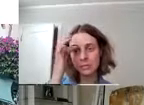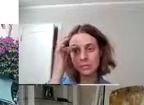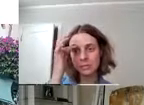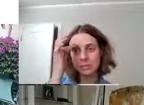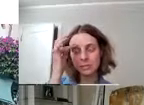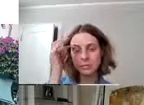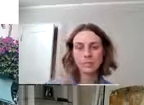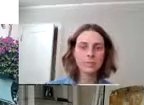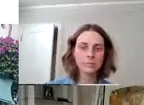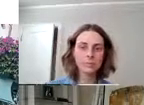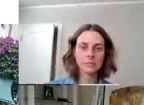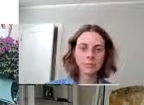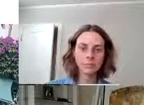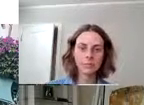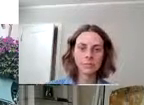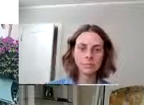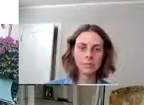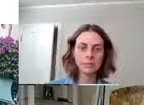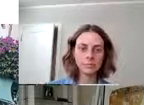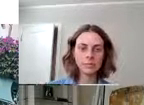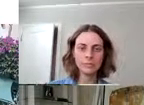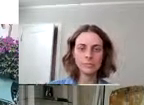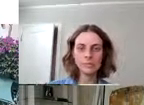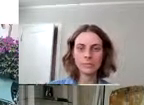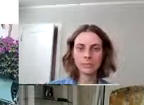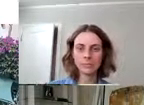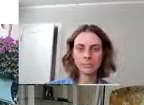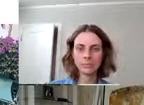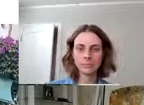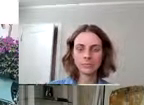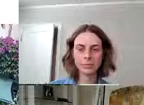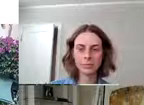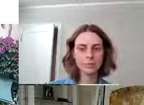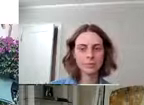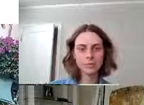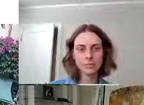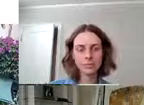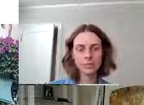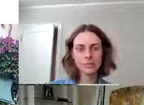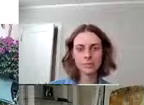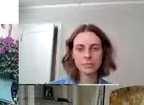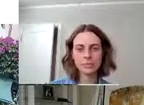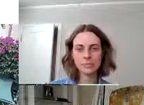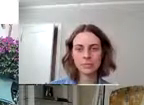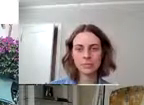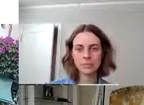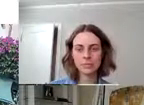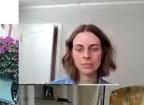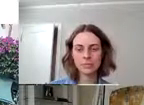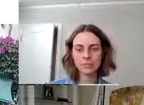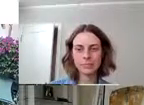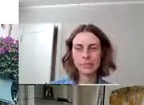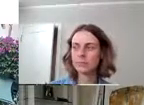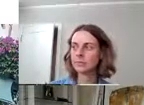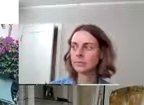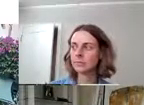restaurants, and palm-laden courtyards on Worth Avenue. Meander down towards the water by Old Ocean Boulevard to take in the majestic clock